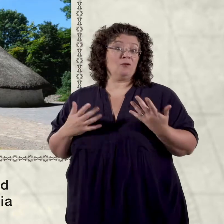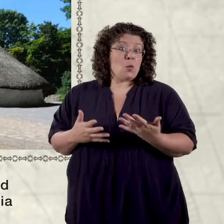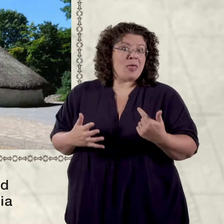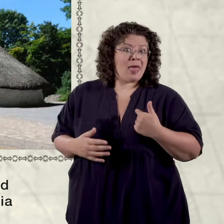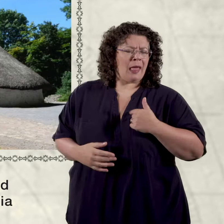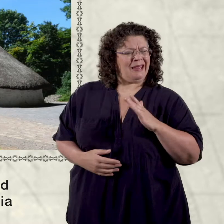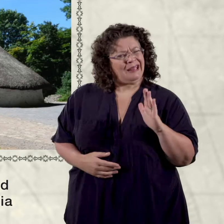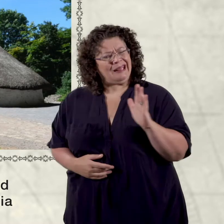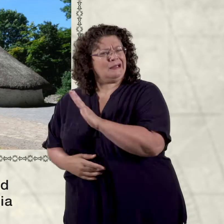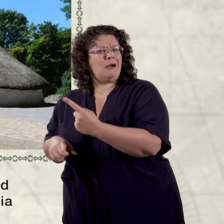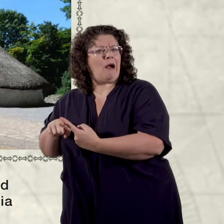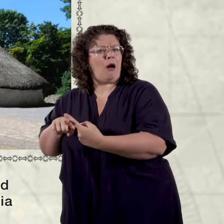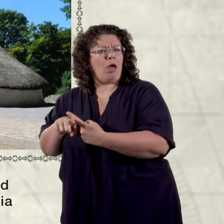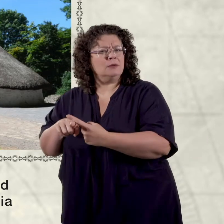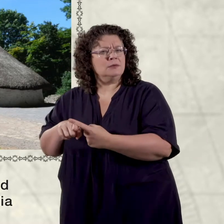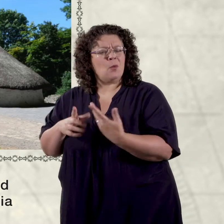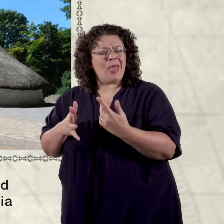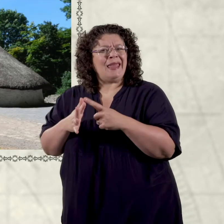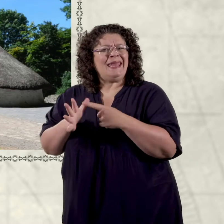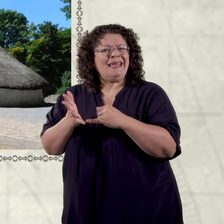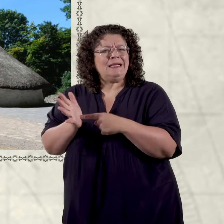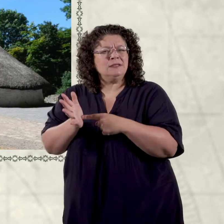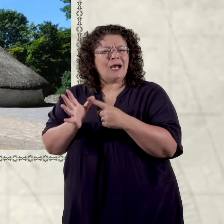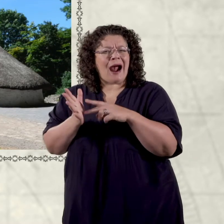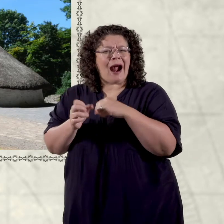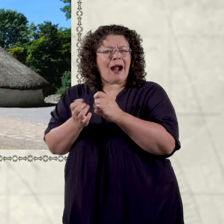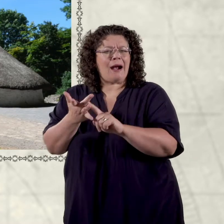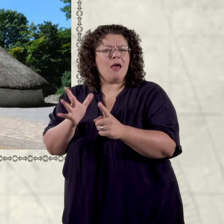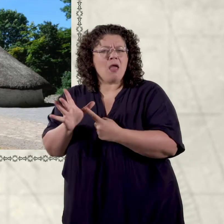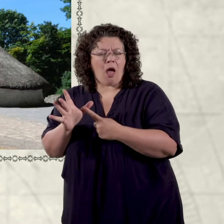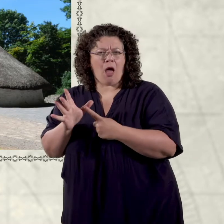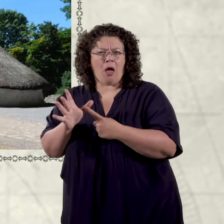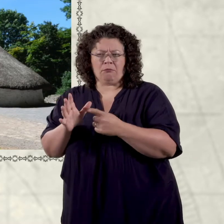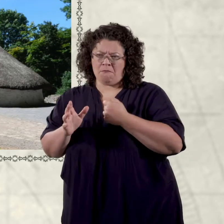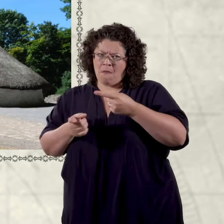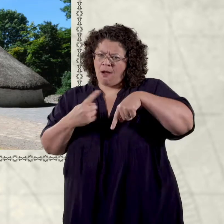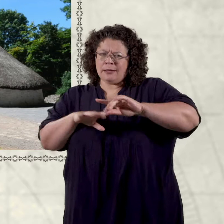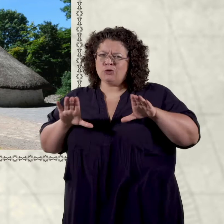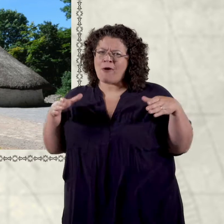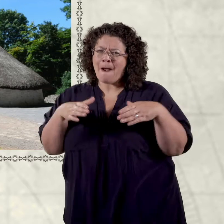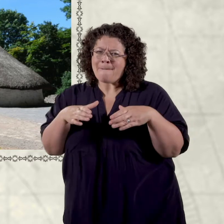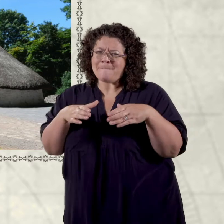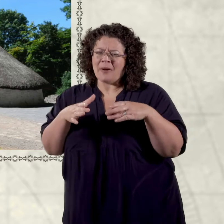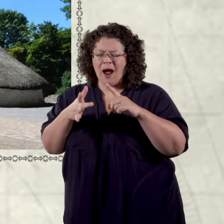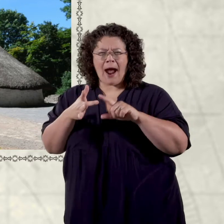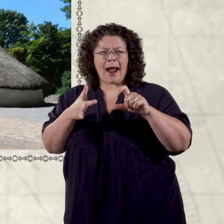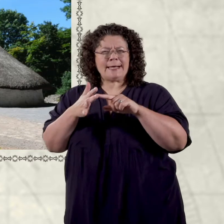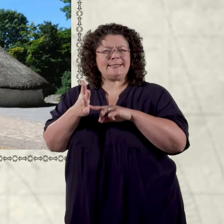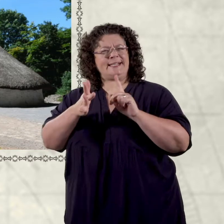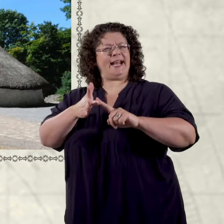yw 2,000 ymlaen. Rwy'n yna, Rwy'n gwrs oedd gweithio gwaith. the Iceni.